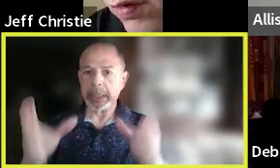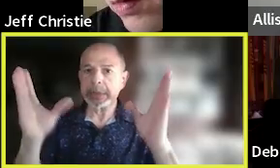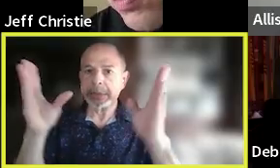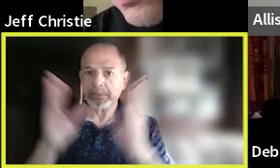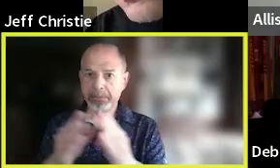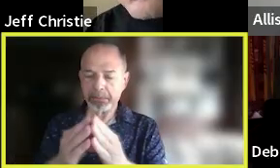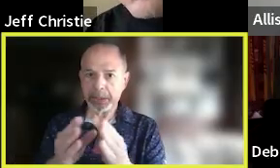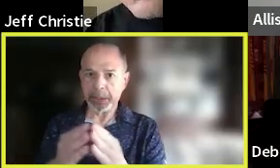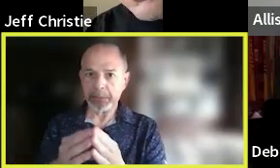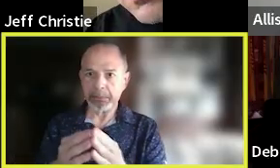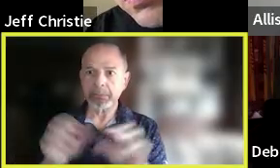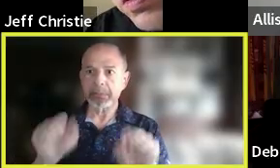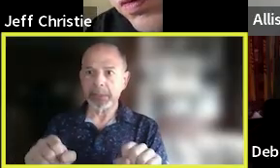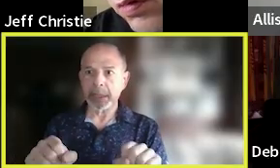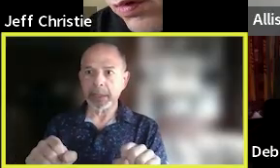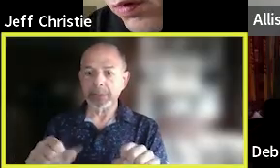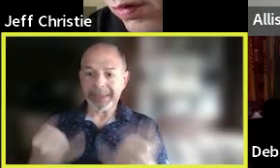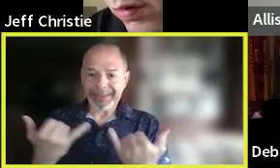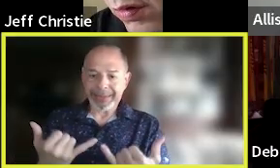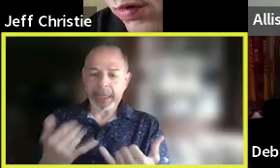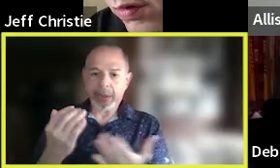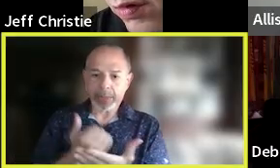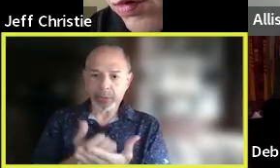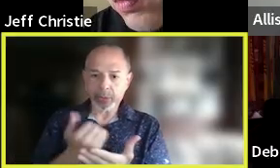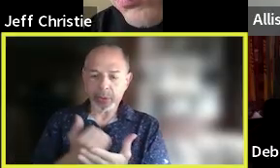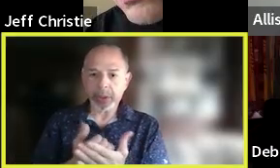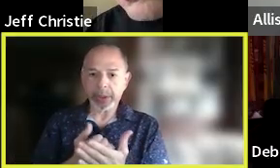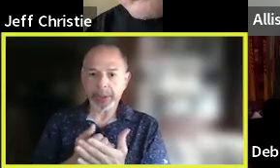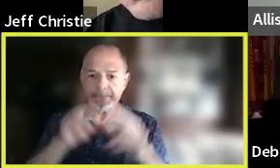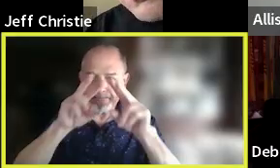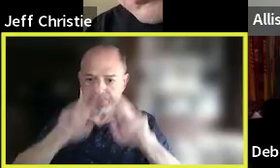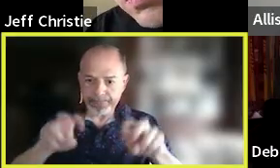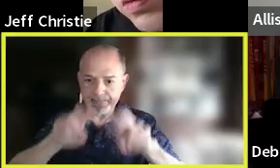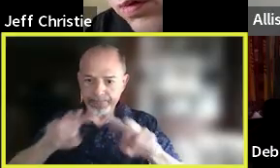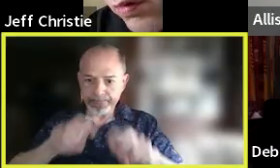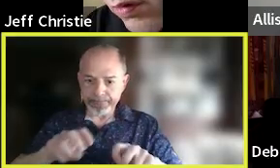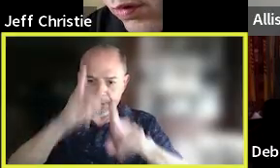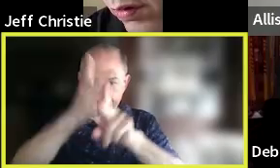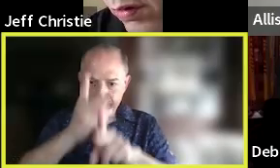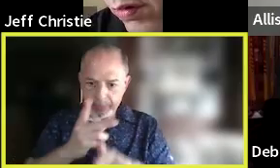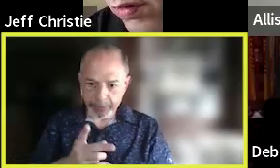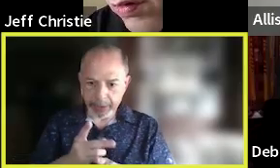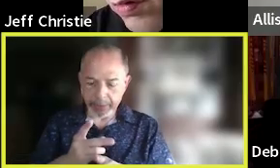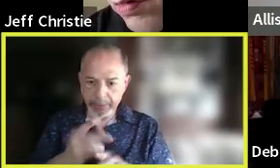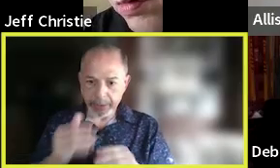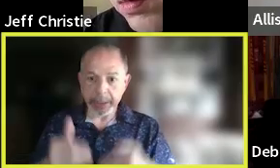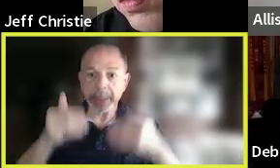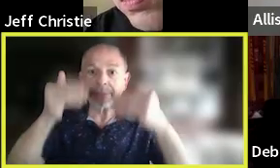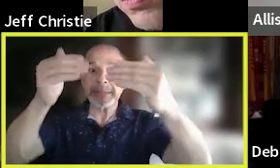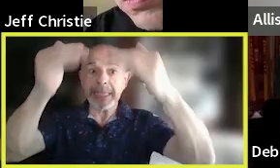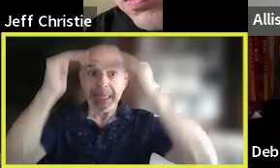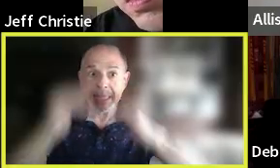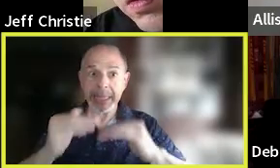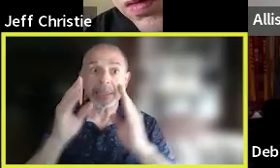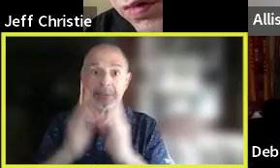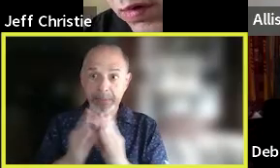the pilot, but how we're going to move forward with the whole peer support project, peer and family support project. Does that